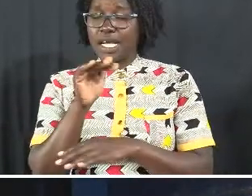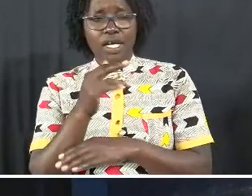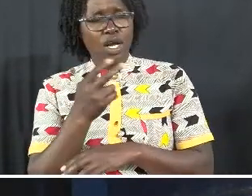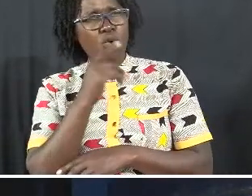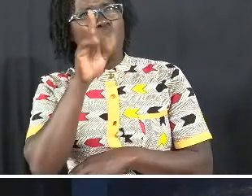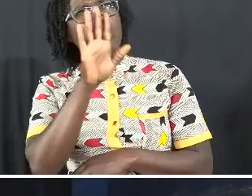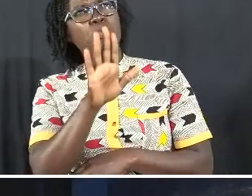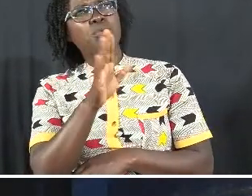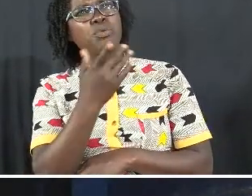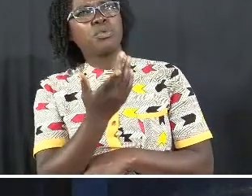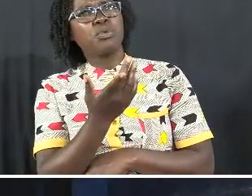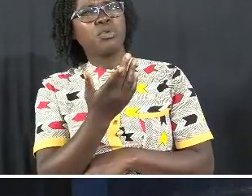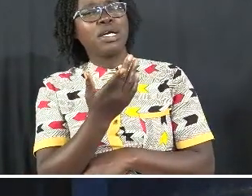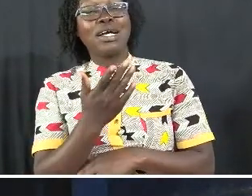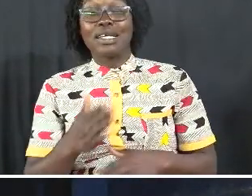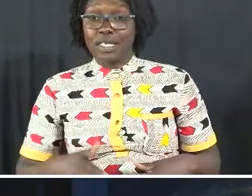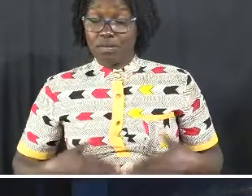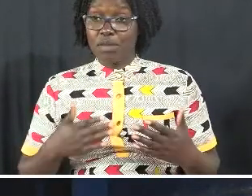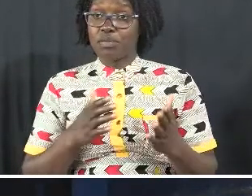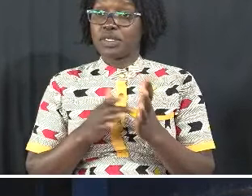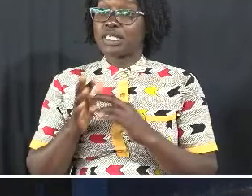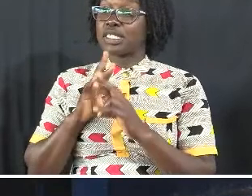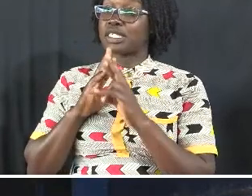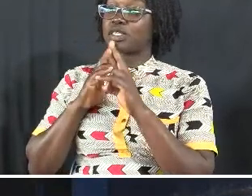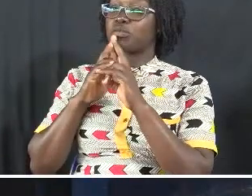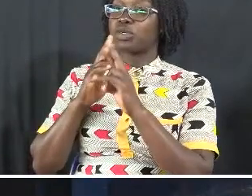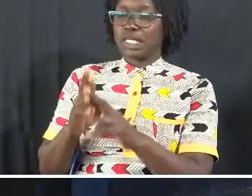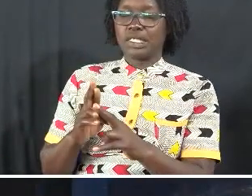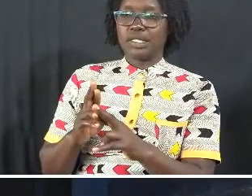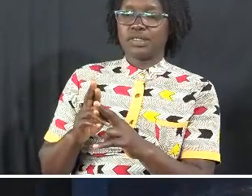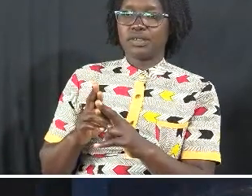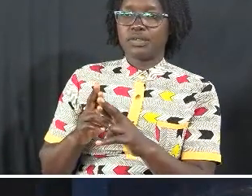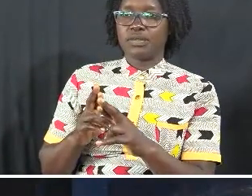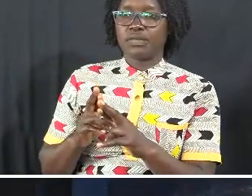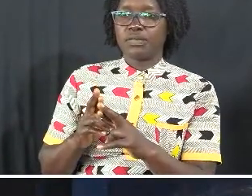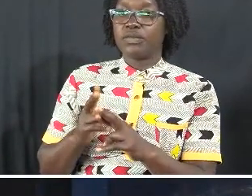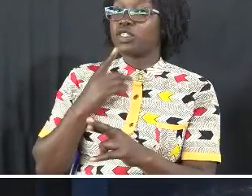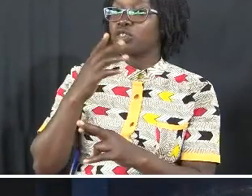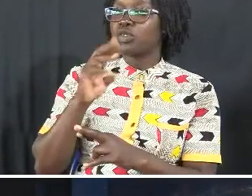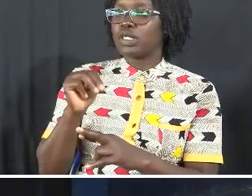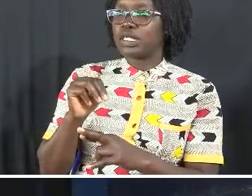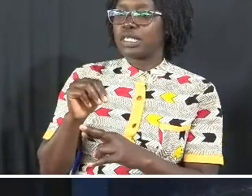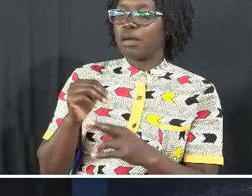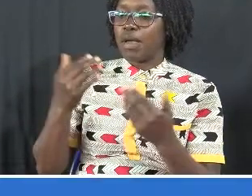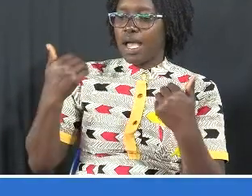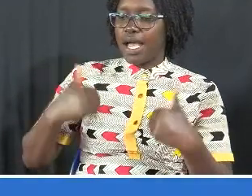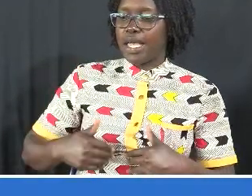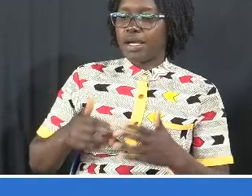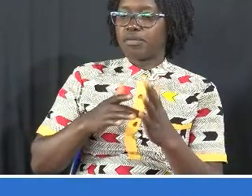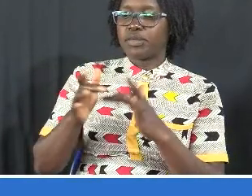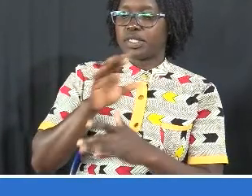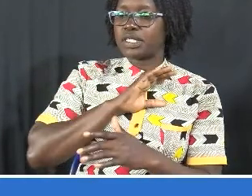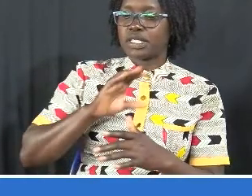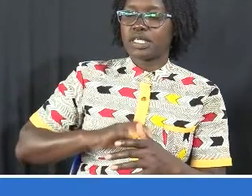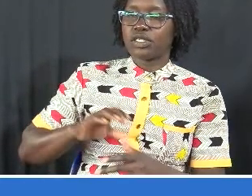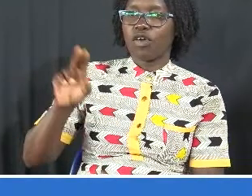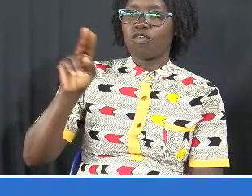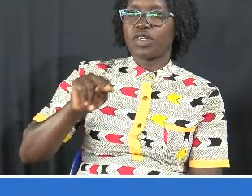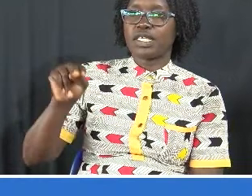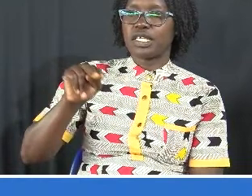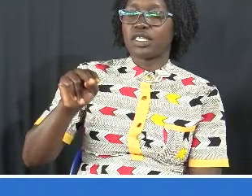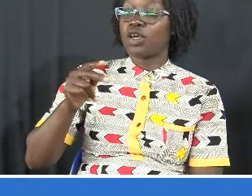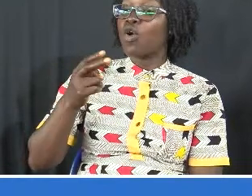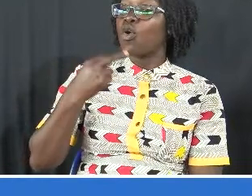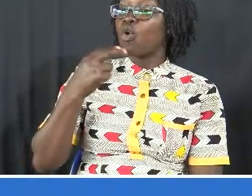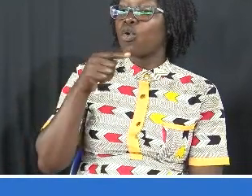you?" And I'm glad Jesus responded. He told him, "I am Jesus Christ of Nazareth,